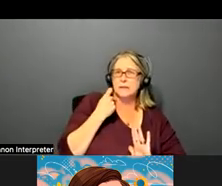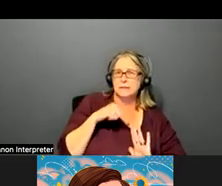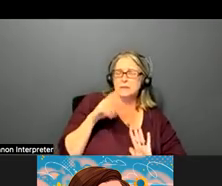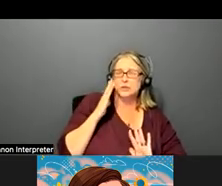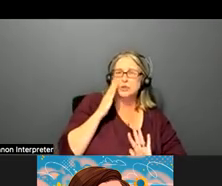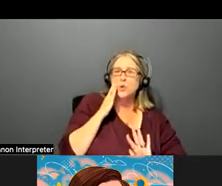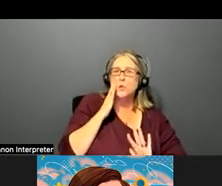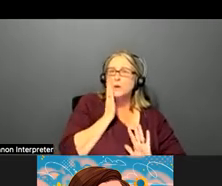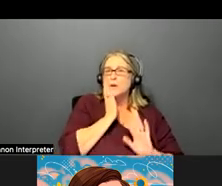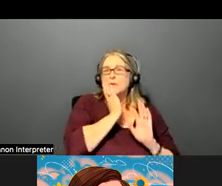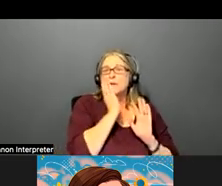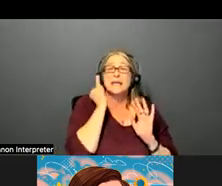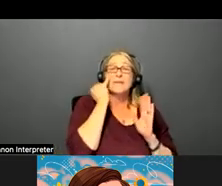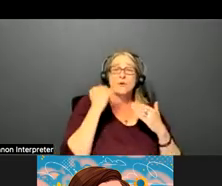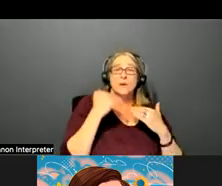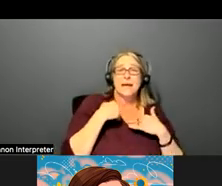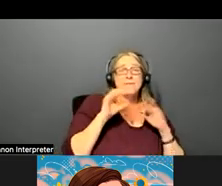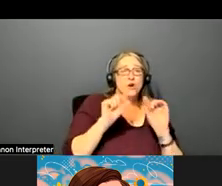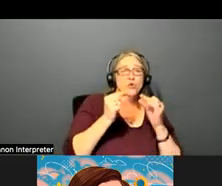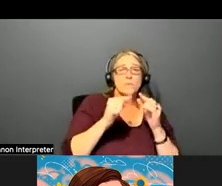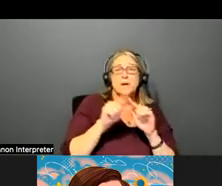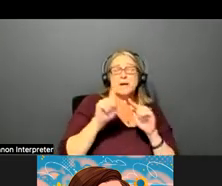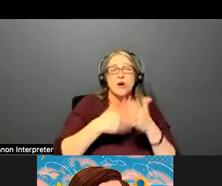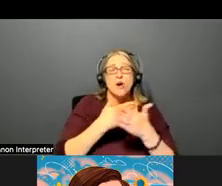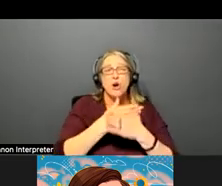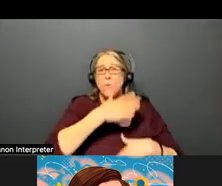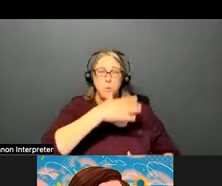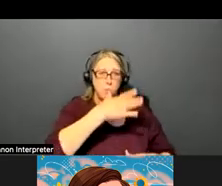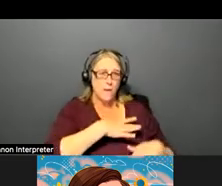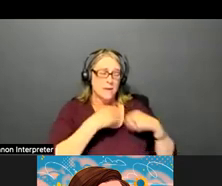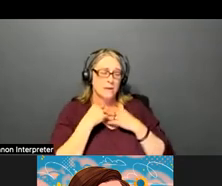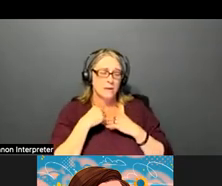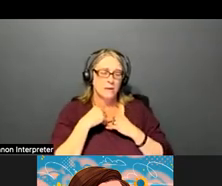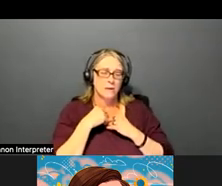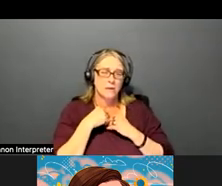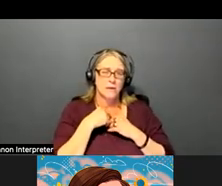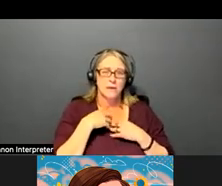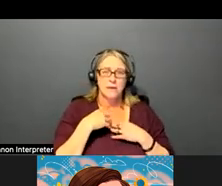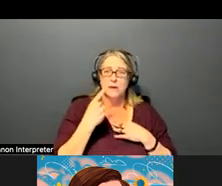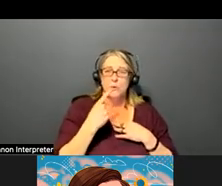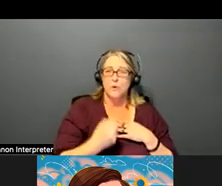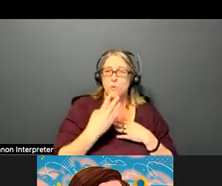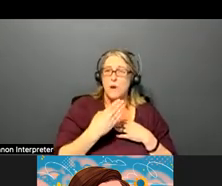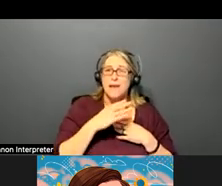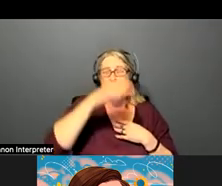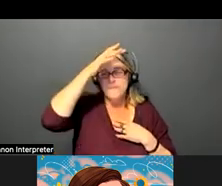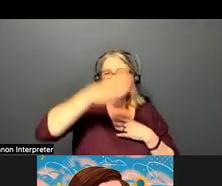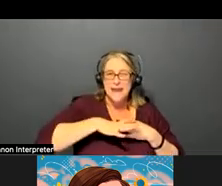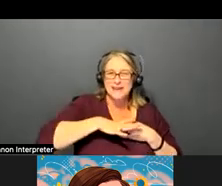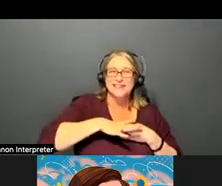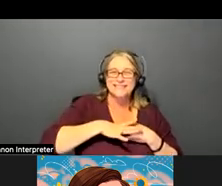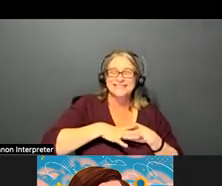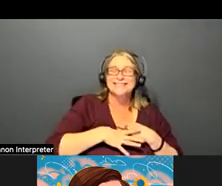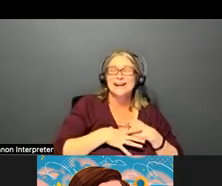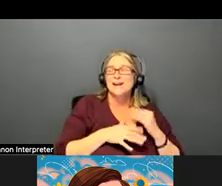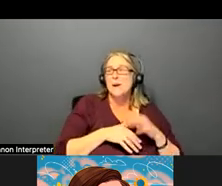we have a group of, let's say, all women and one white cis male, that